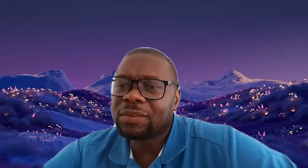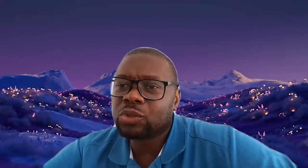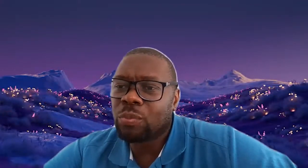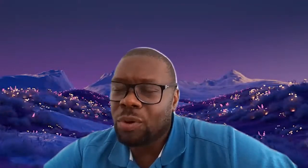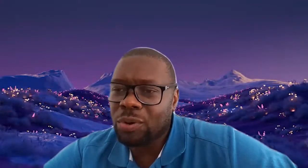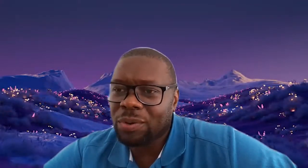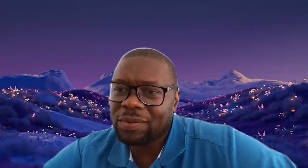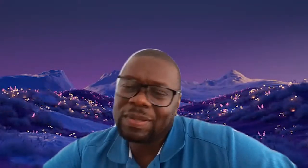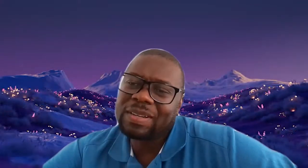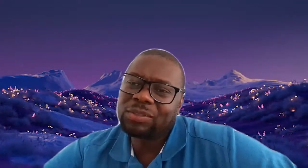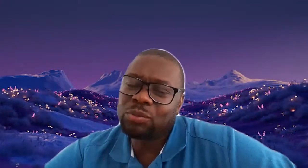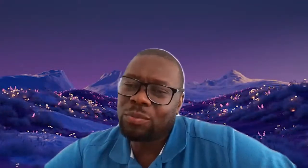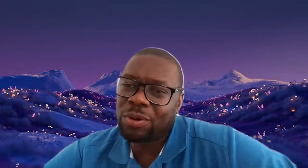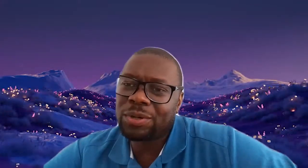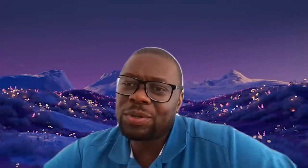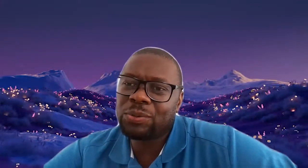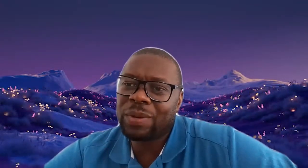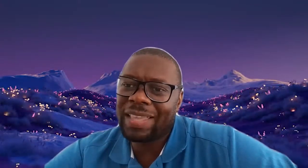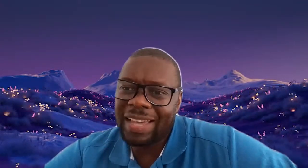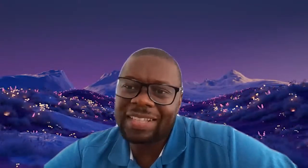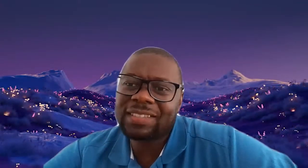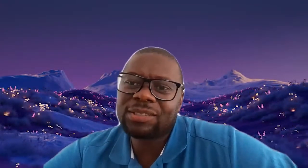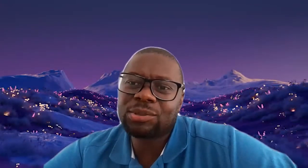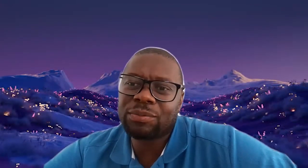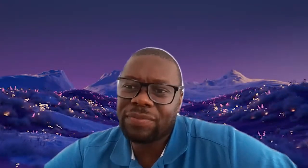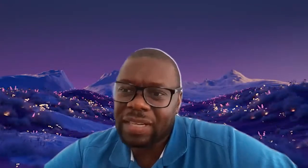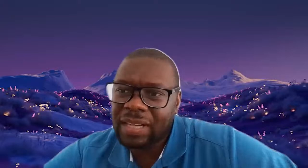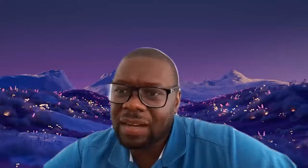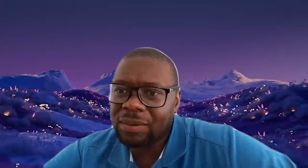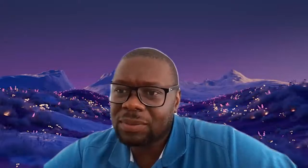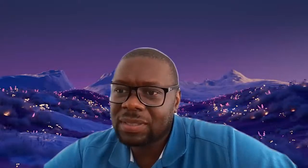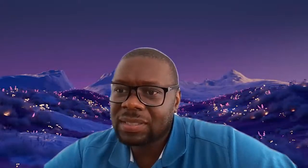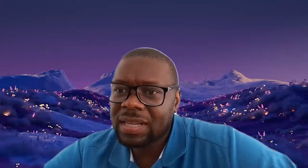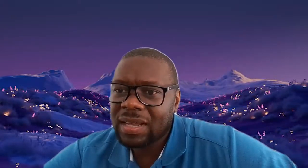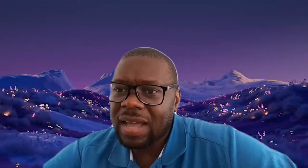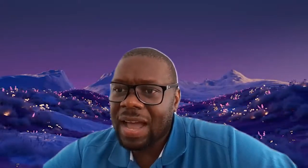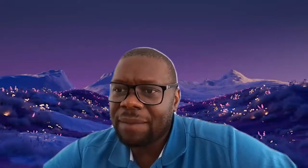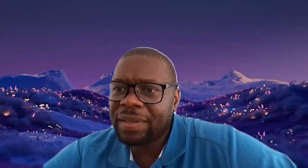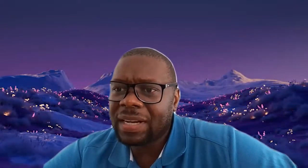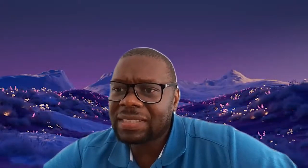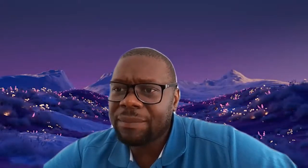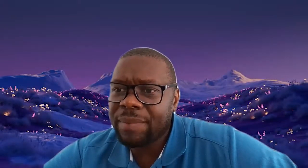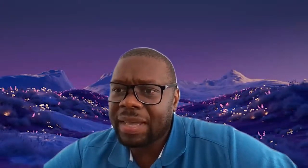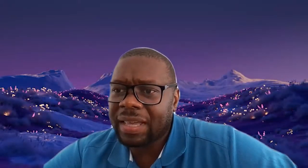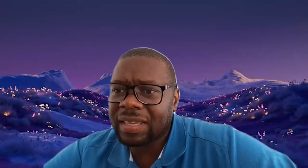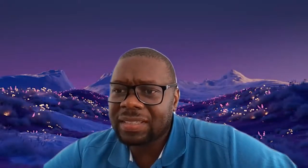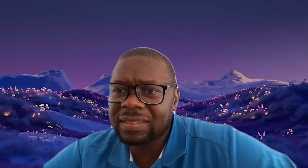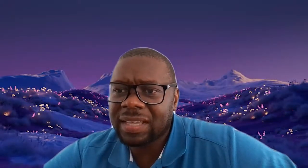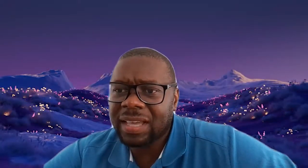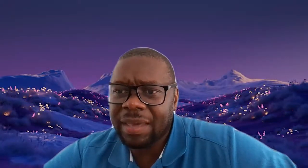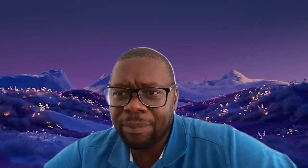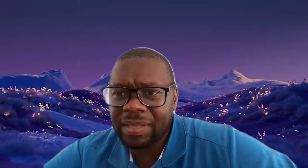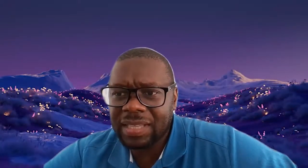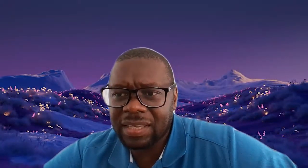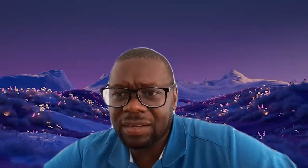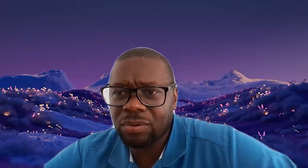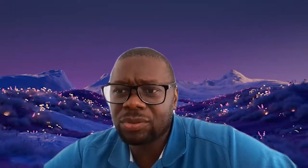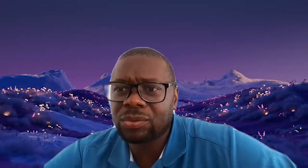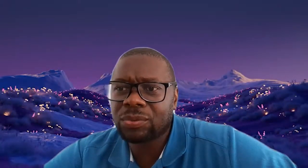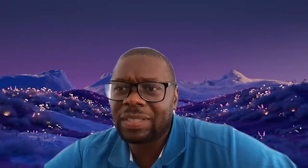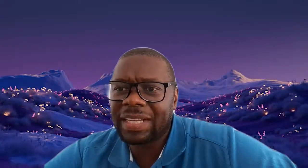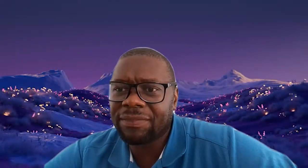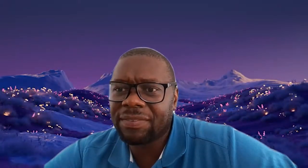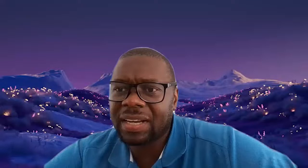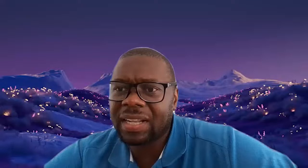Please, tomorrow you will get to find out. I am in Rustenburg. Is there a campus I can